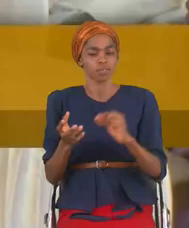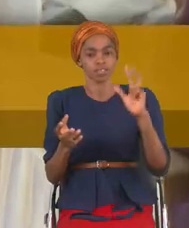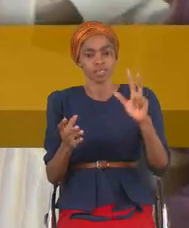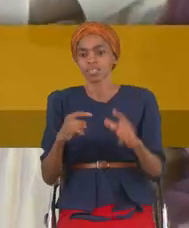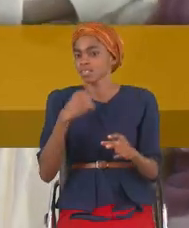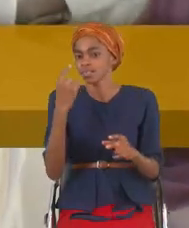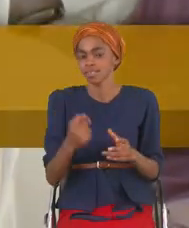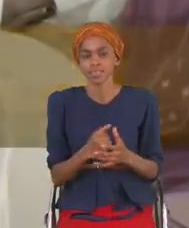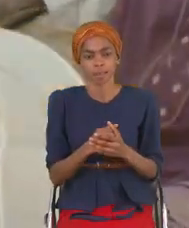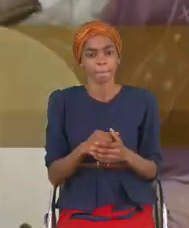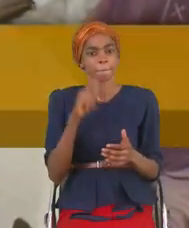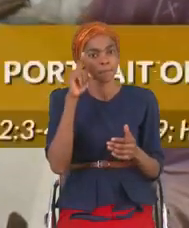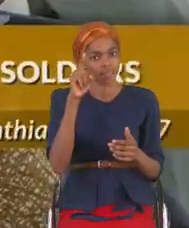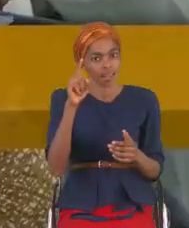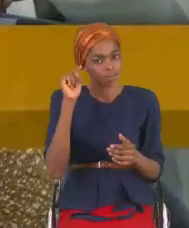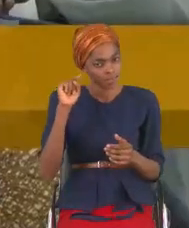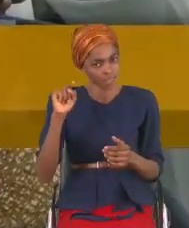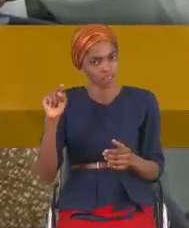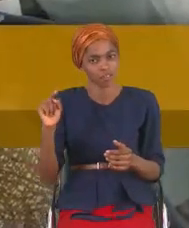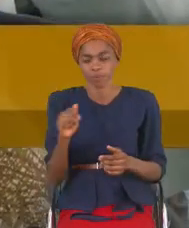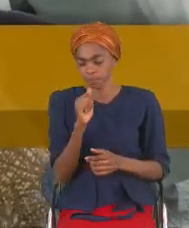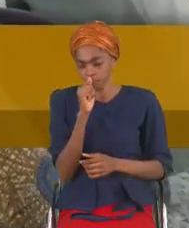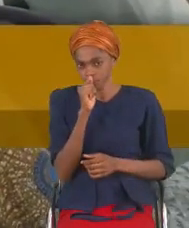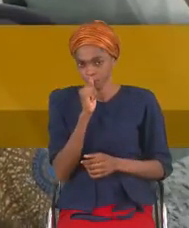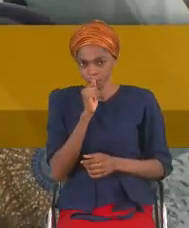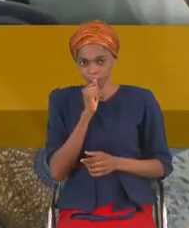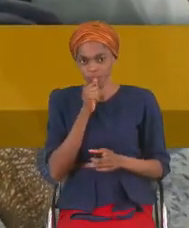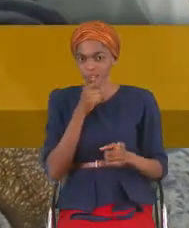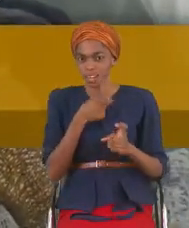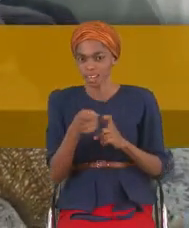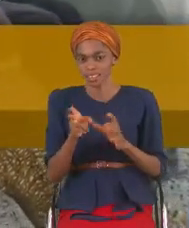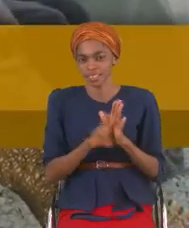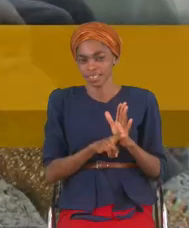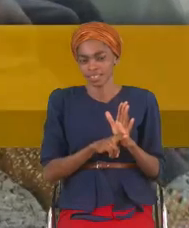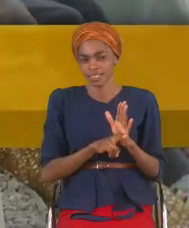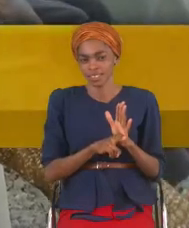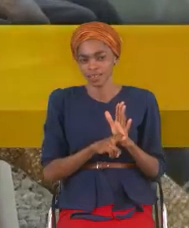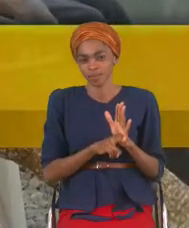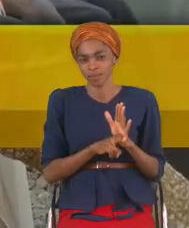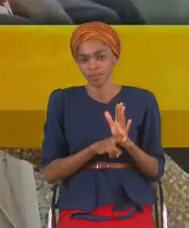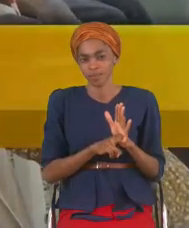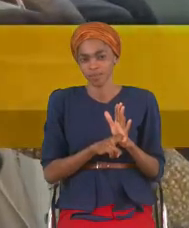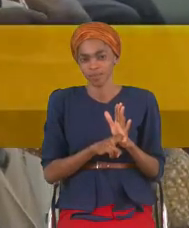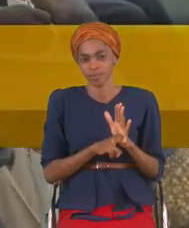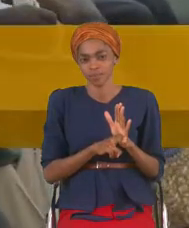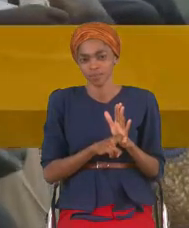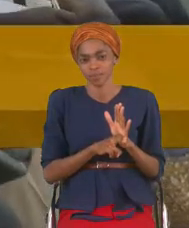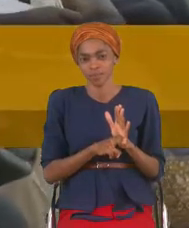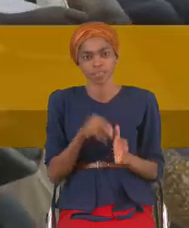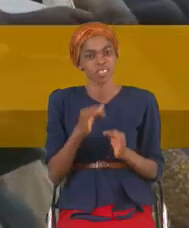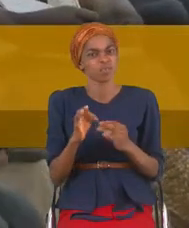thou therefore in deal hardness if your backbone is